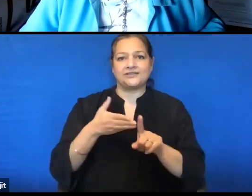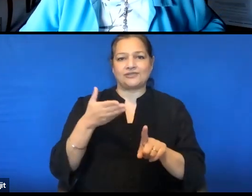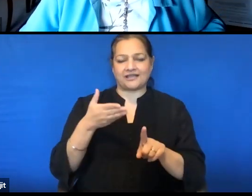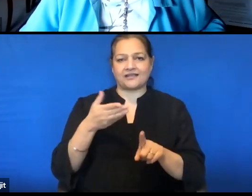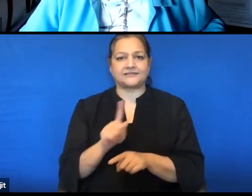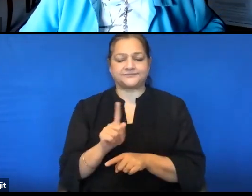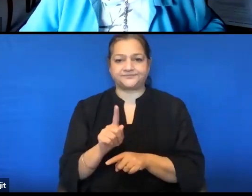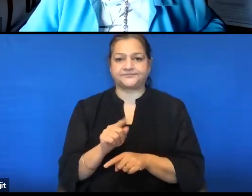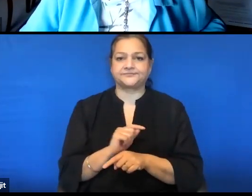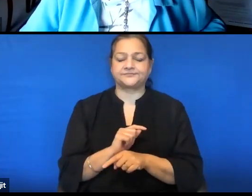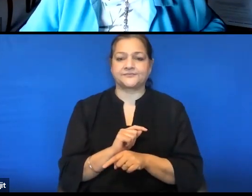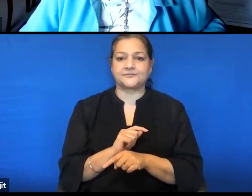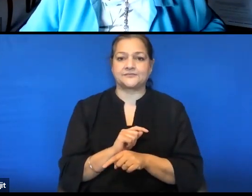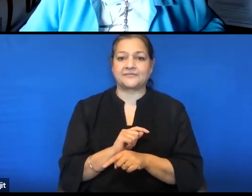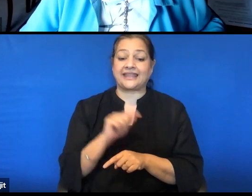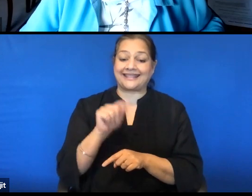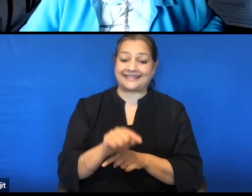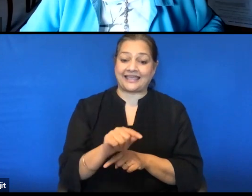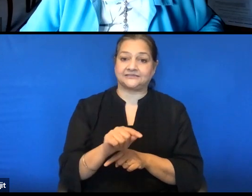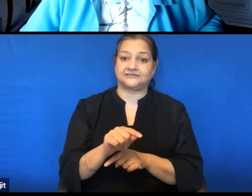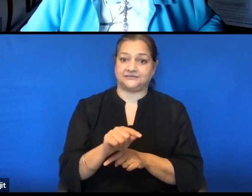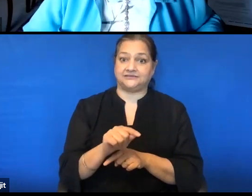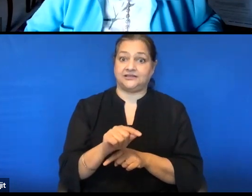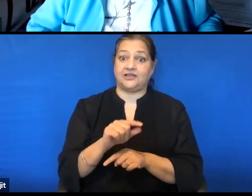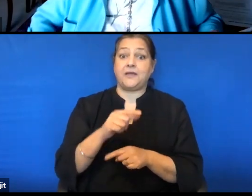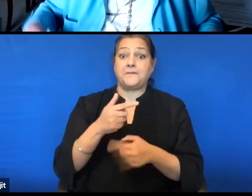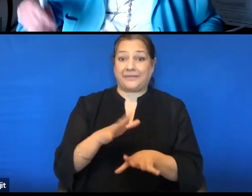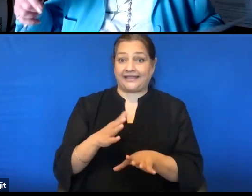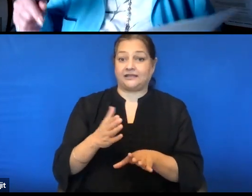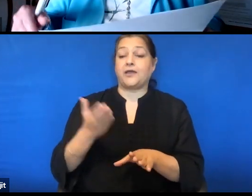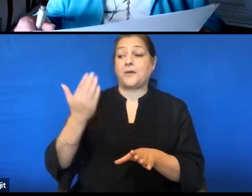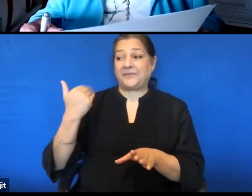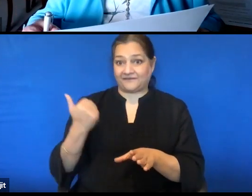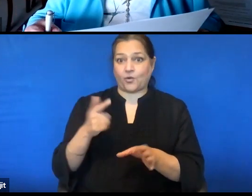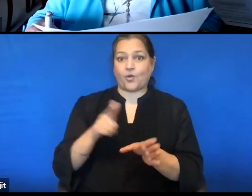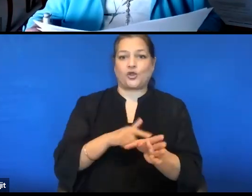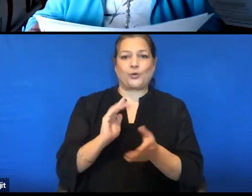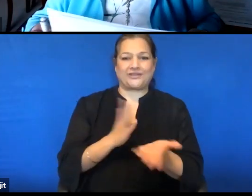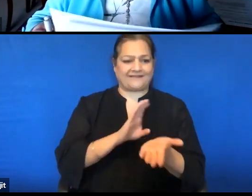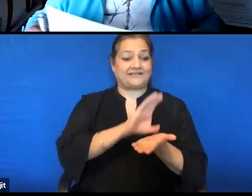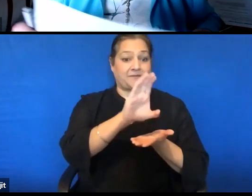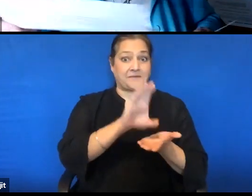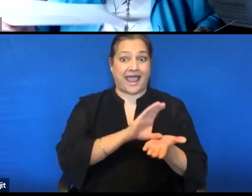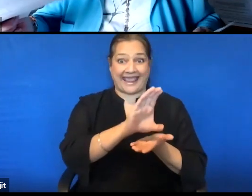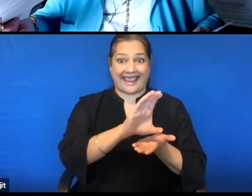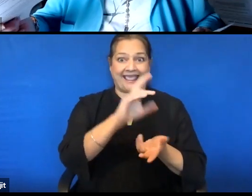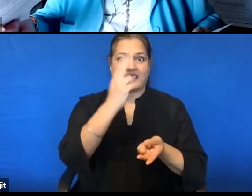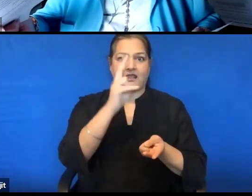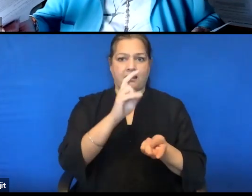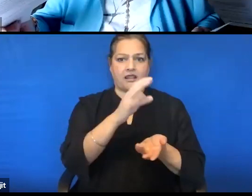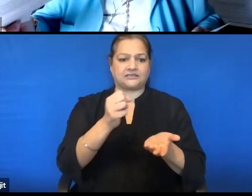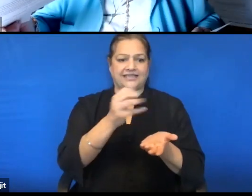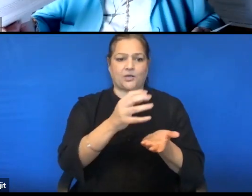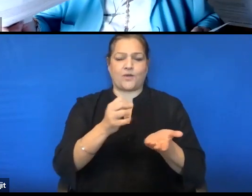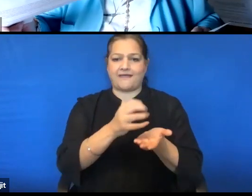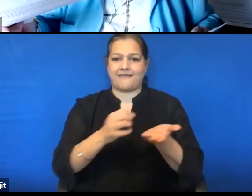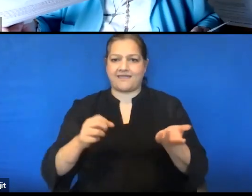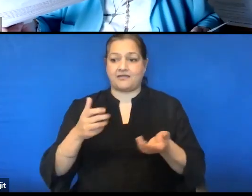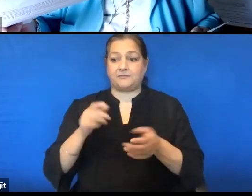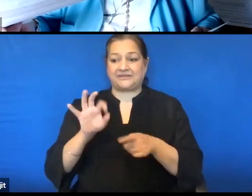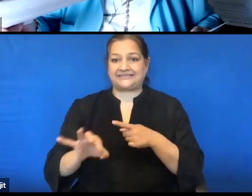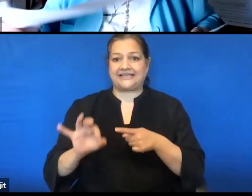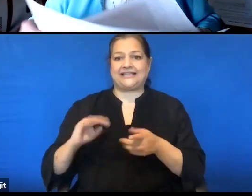that is just replacing money that had been taken out of youth services over the previous years, particularly since 2010